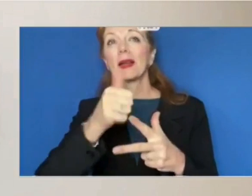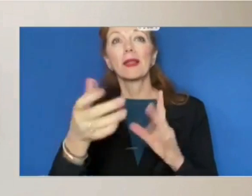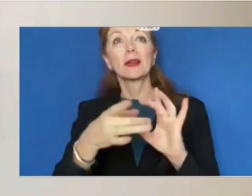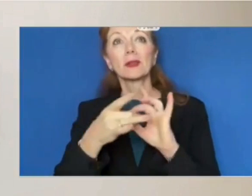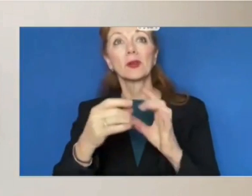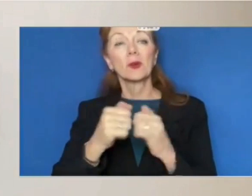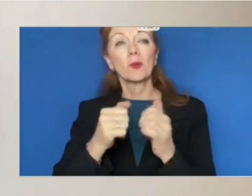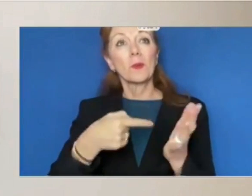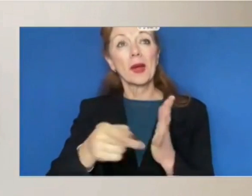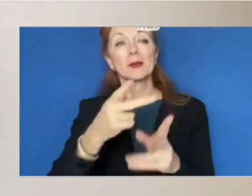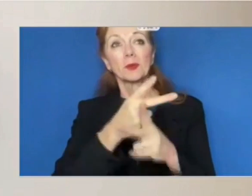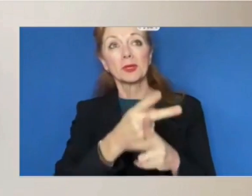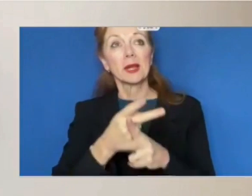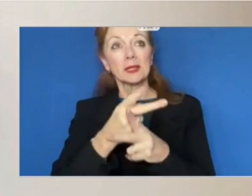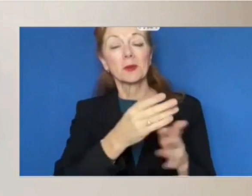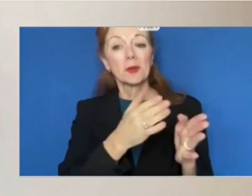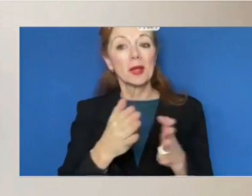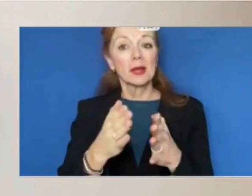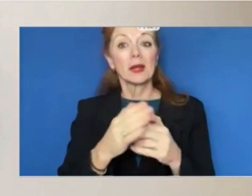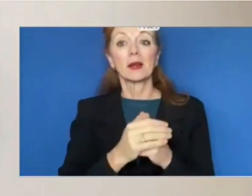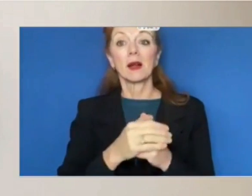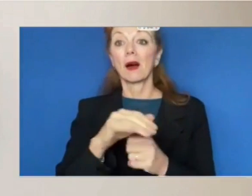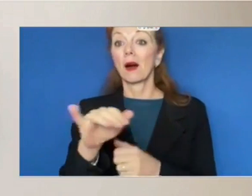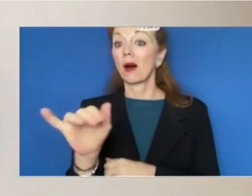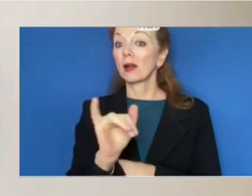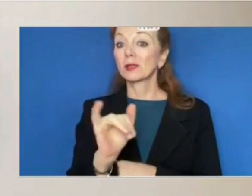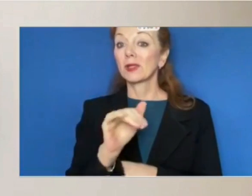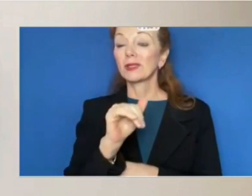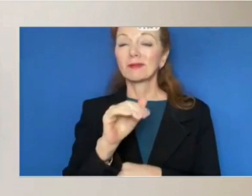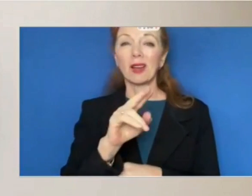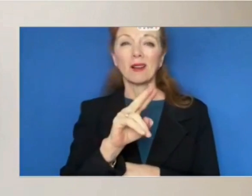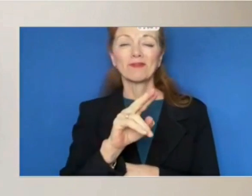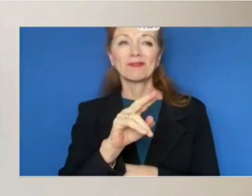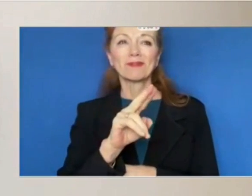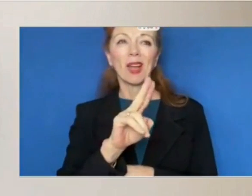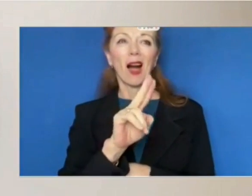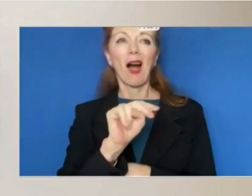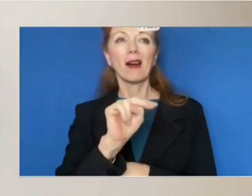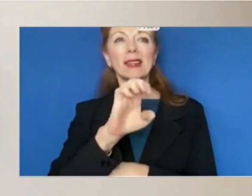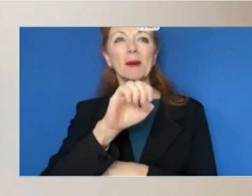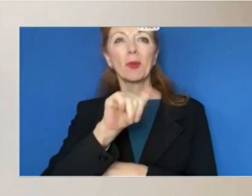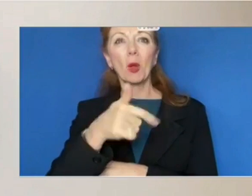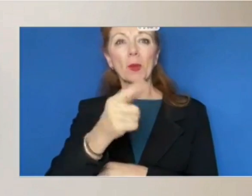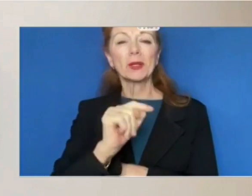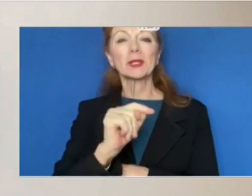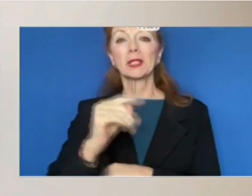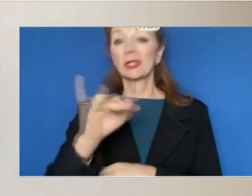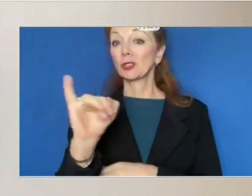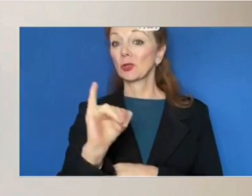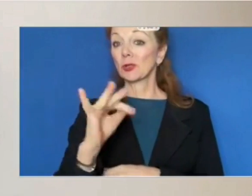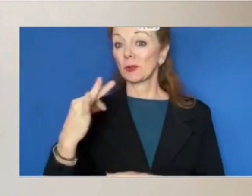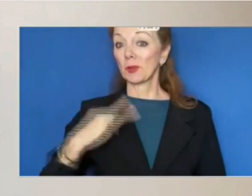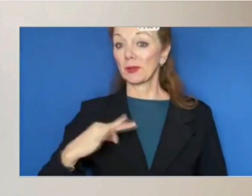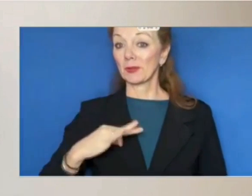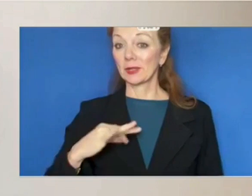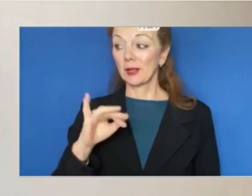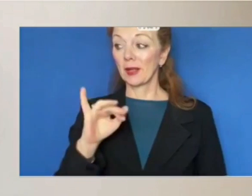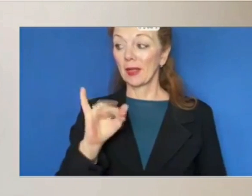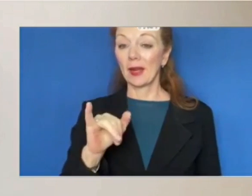Protection Plan, and also a lot of unemployment insurance benefits, in which